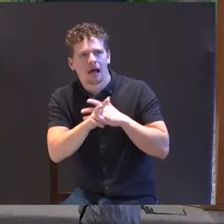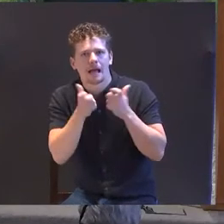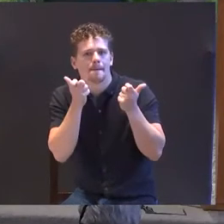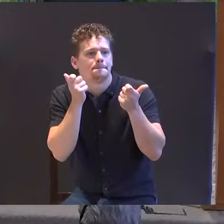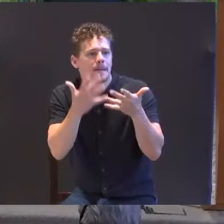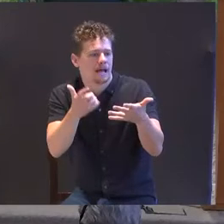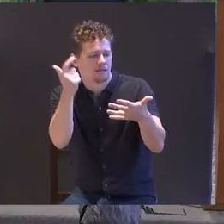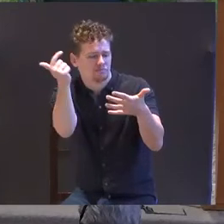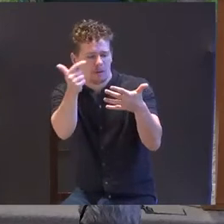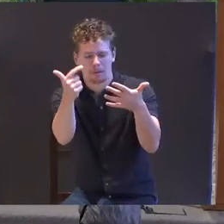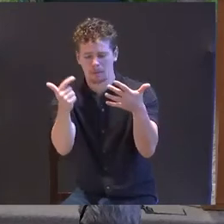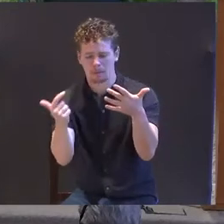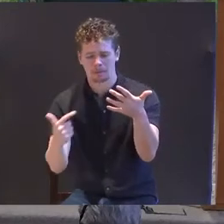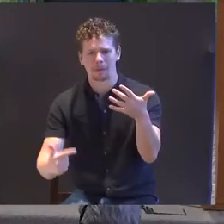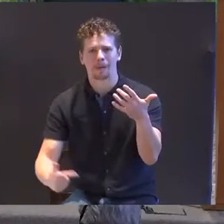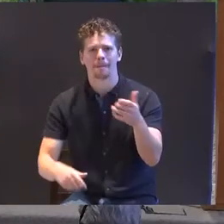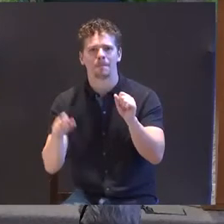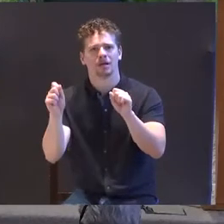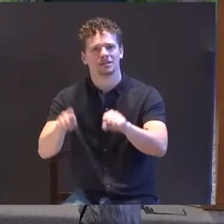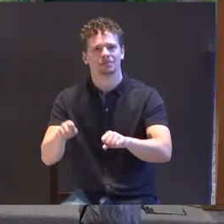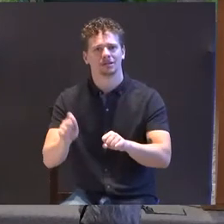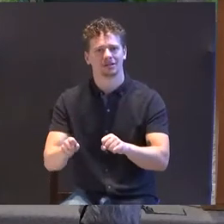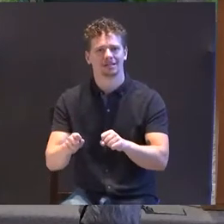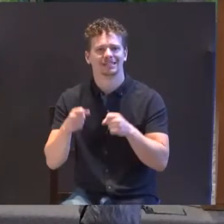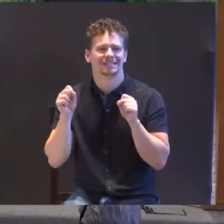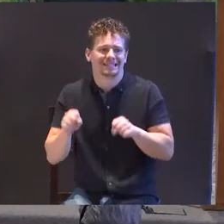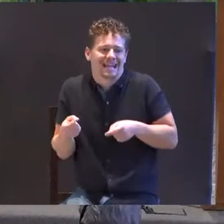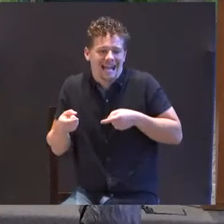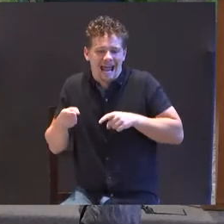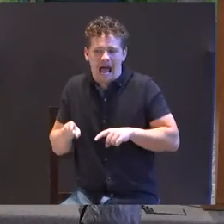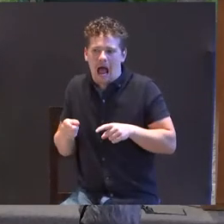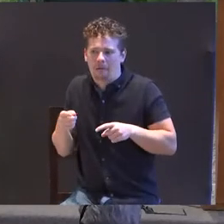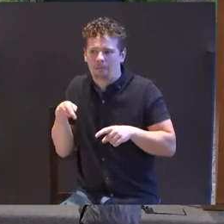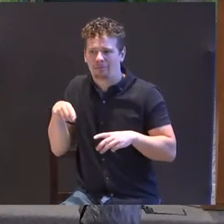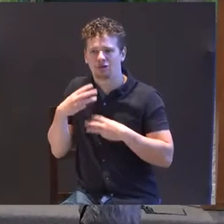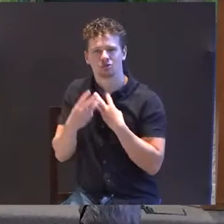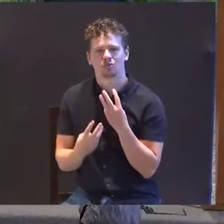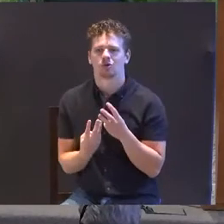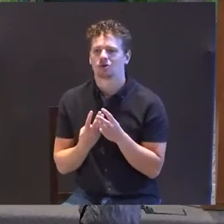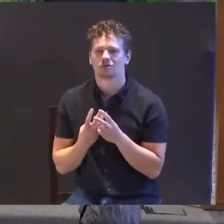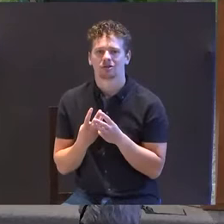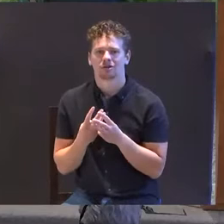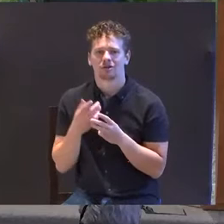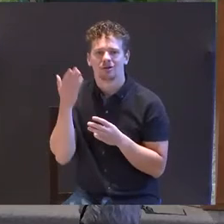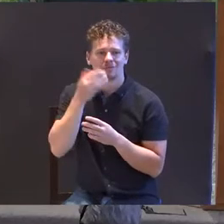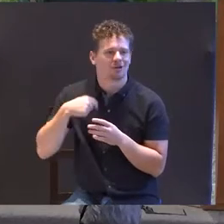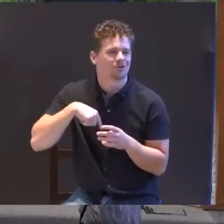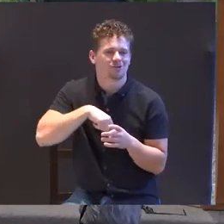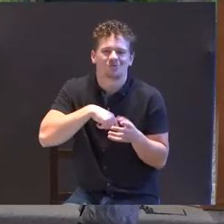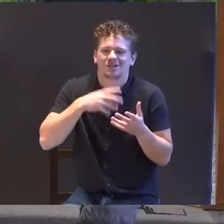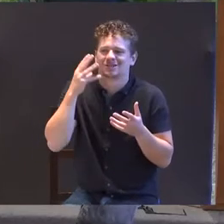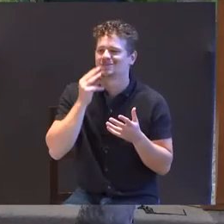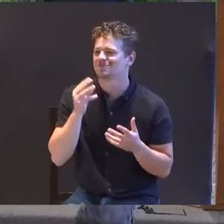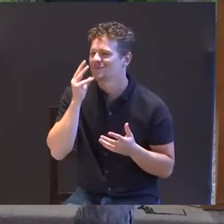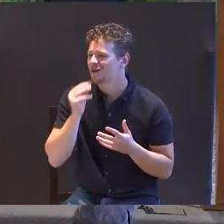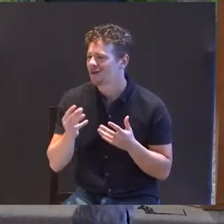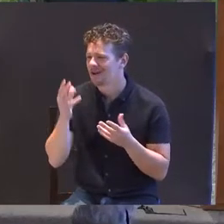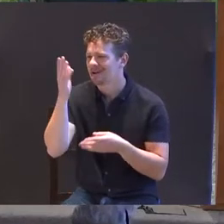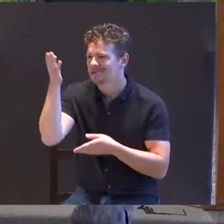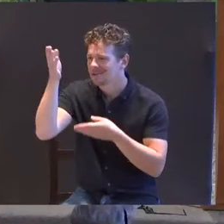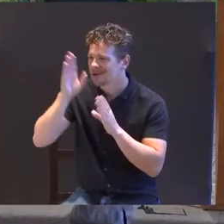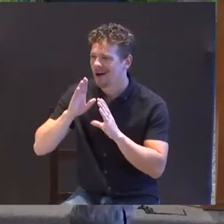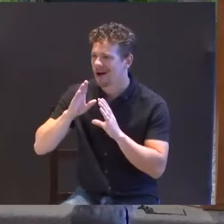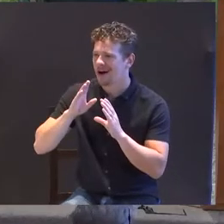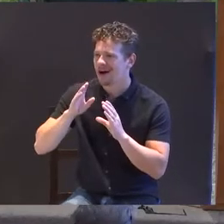happen in this world. You know, it's that possibilities within, because that's where we experience God, that God presence within, which